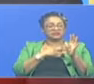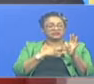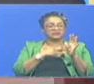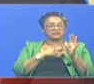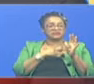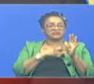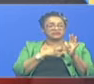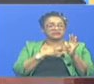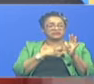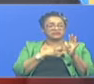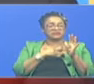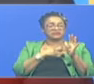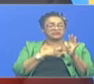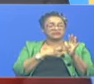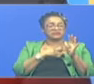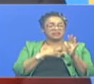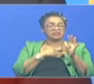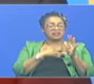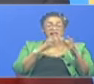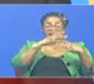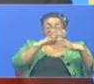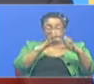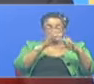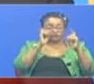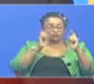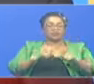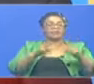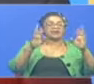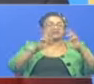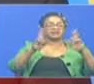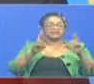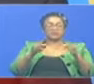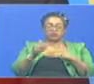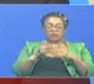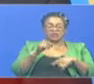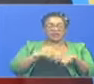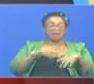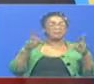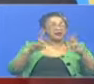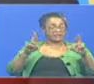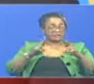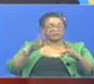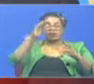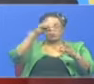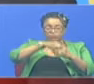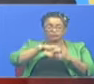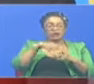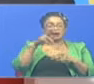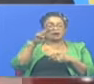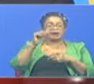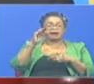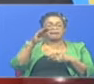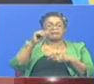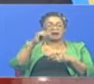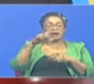lab should be commissioned very soon. Once that lab is set up in Namanga, the